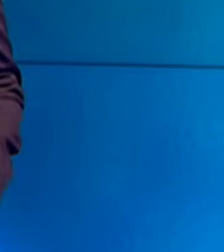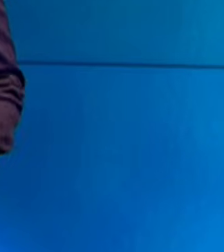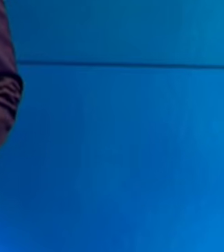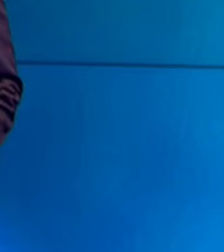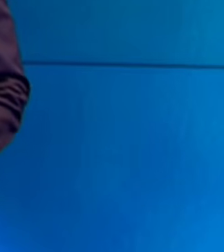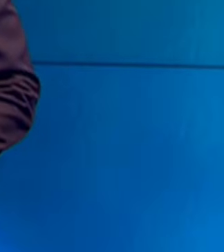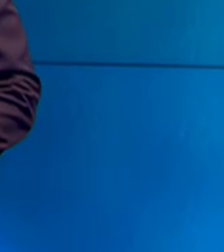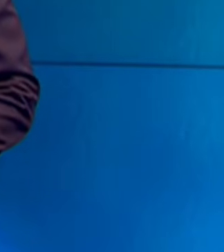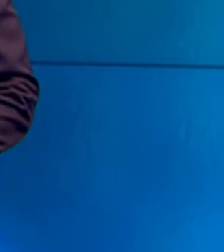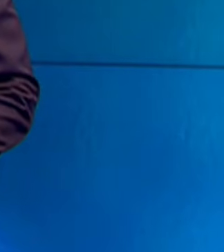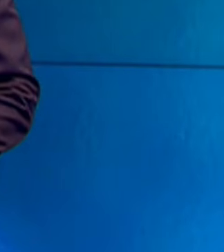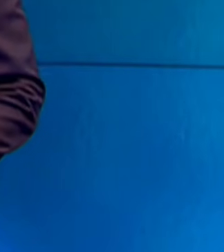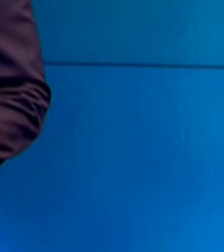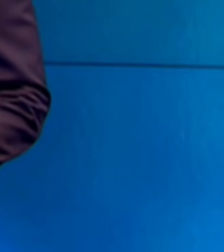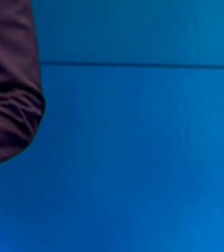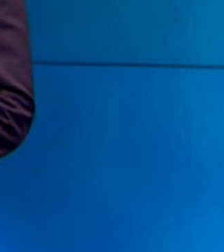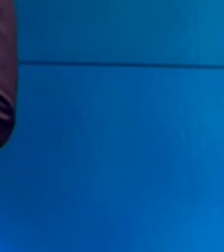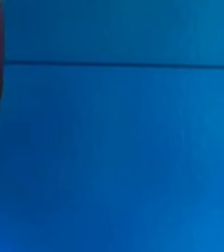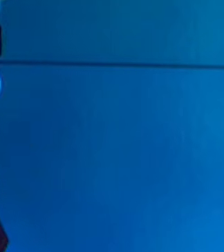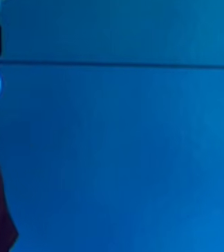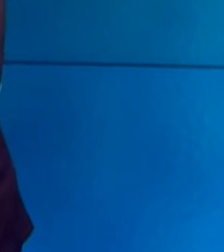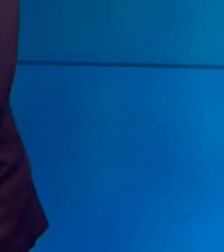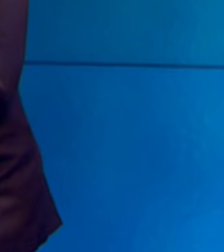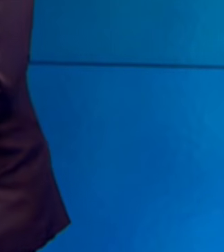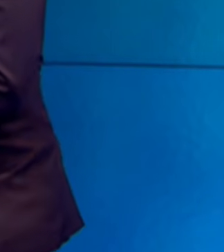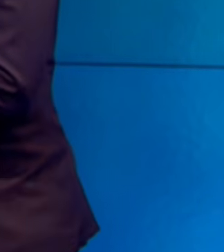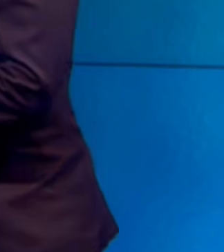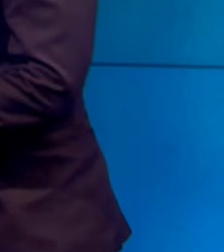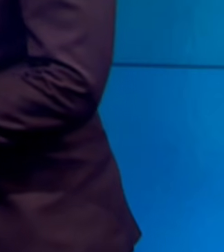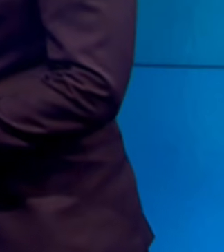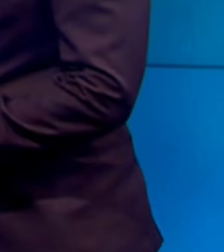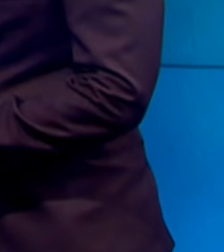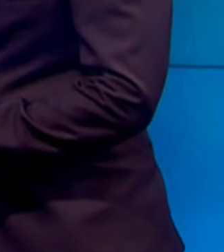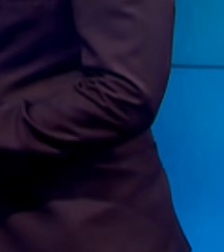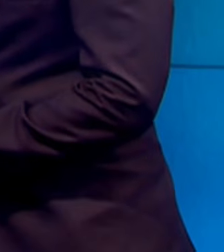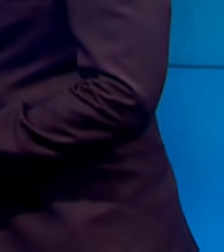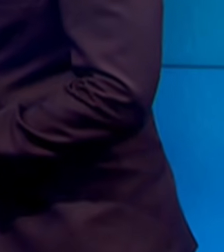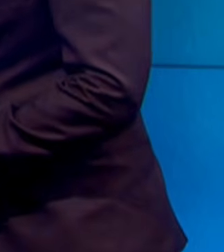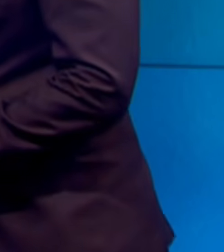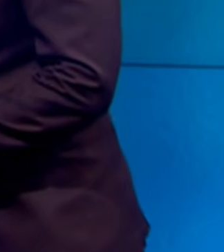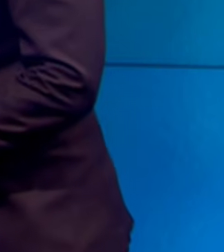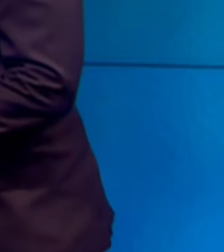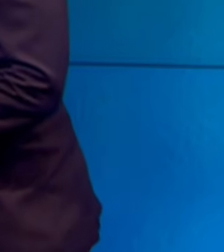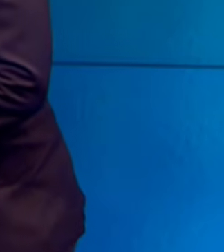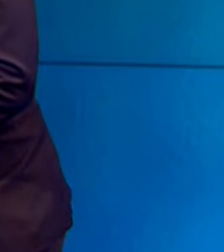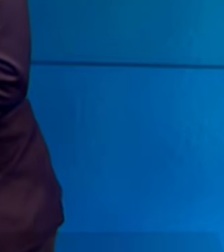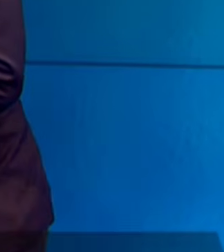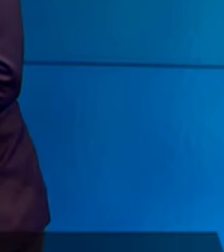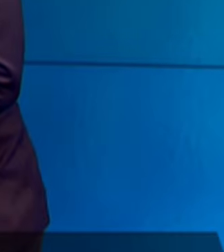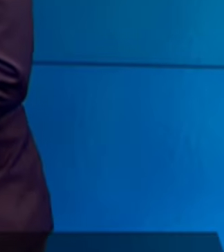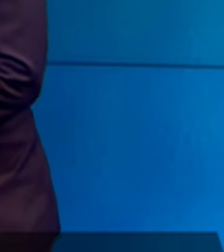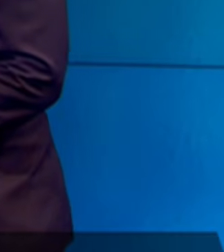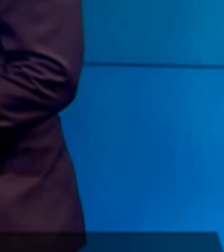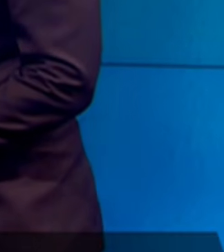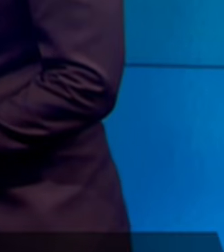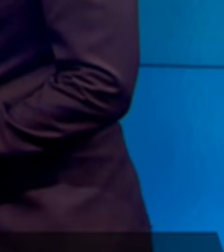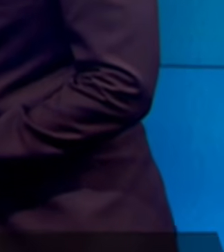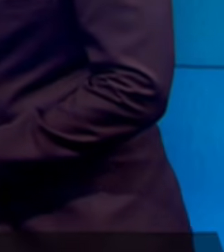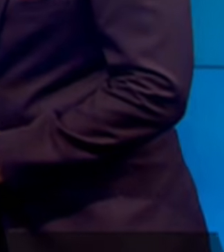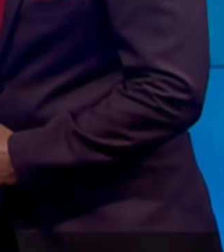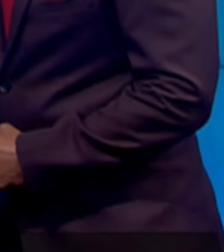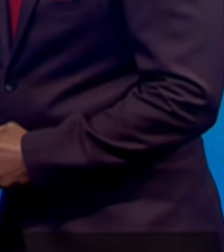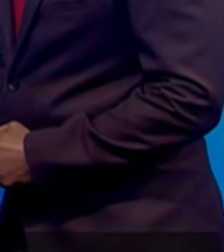Khatsedi ke le bo babu madima tsa bole semba jeno hlokomela tla ba le pula tse matla shebile hona ka ro kapa botjhabela le hona ka ro kapa bo promote tse kgetileng hore ka ro kapa le